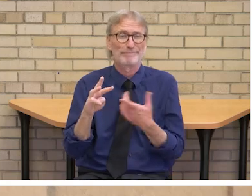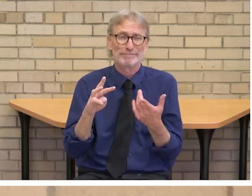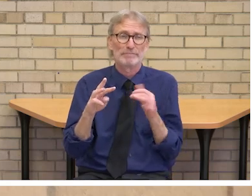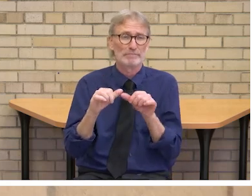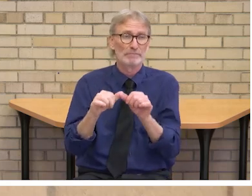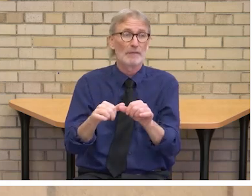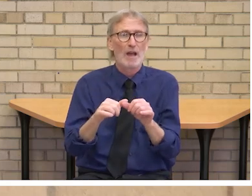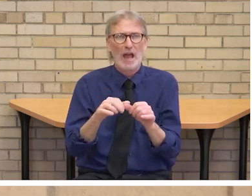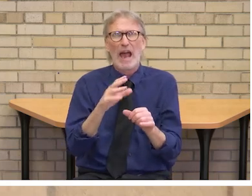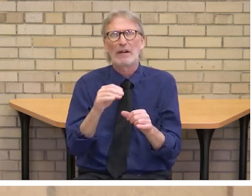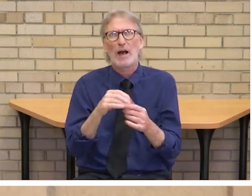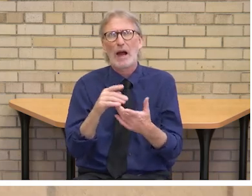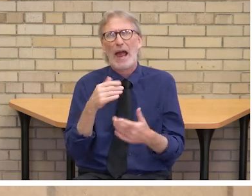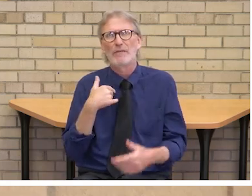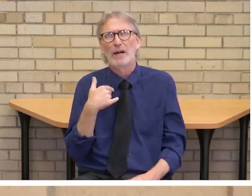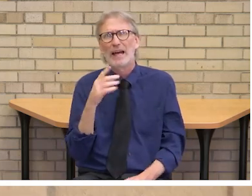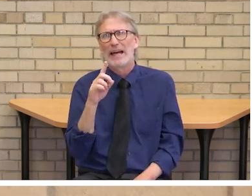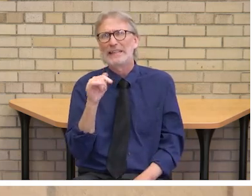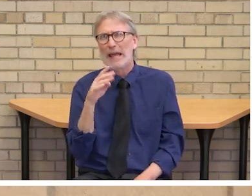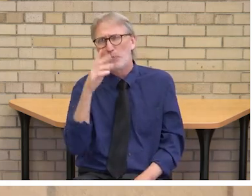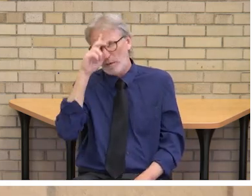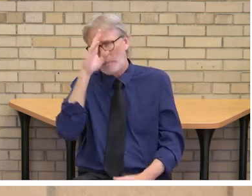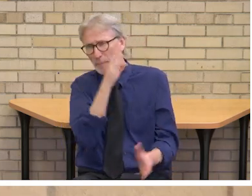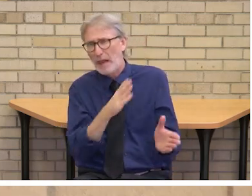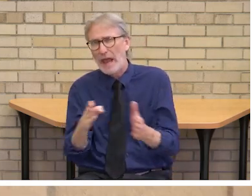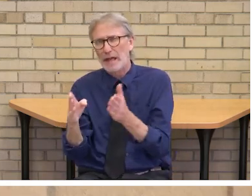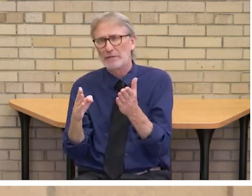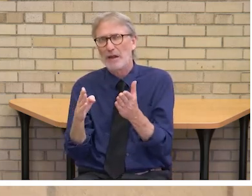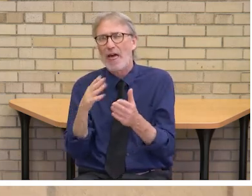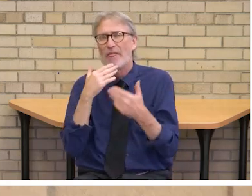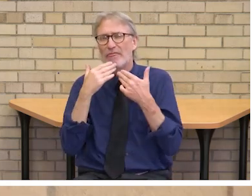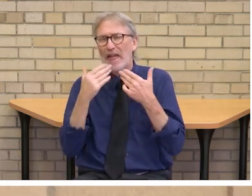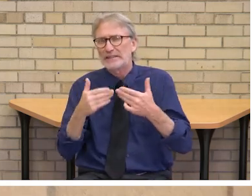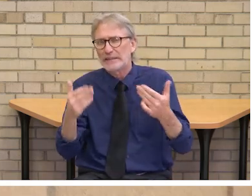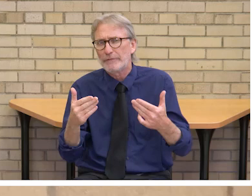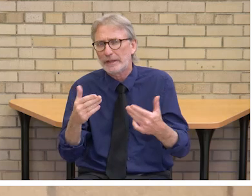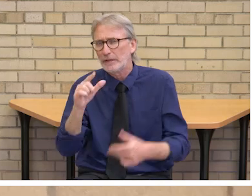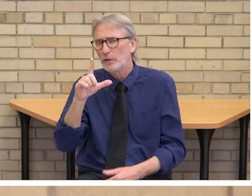we have a milestone date to open up to vehicle traffic by Thanksgiving of 2026.